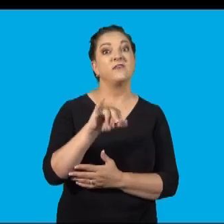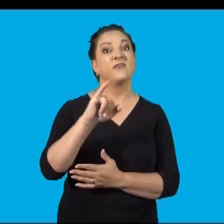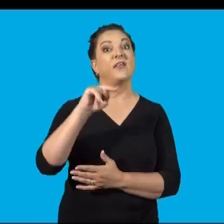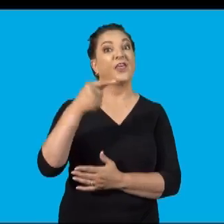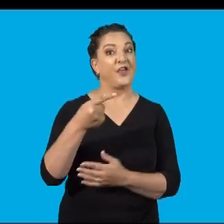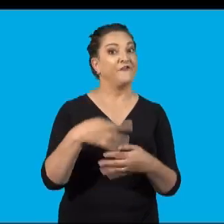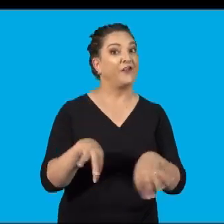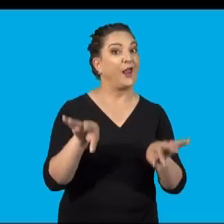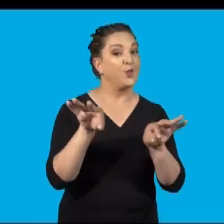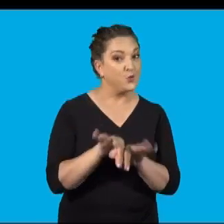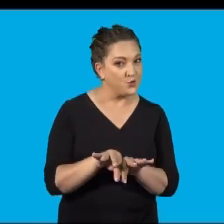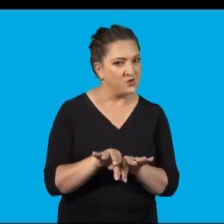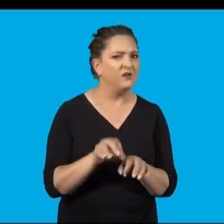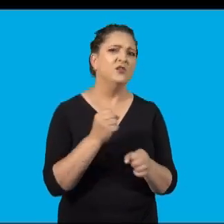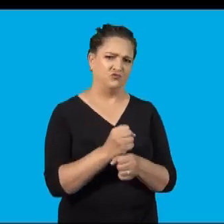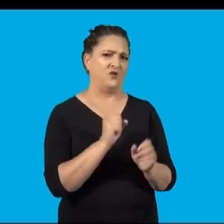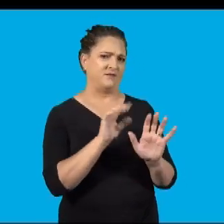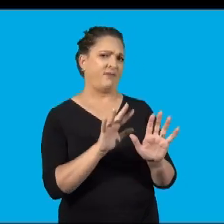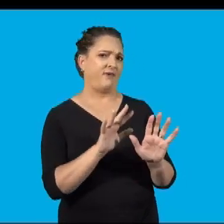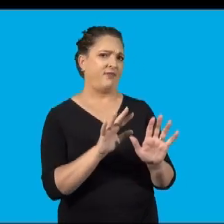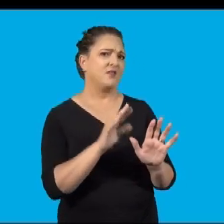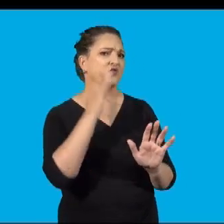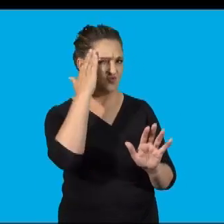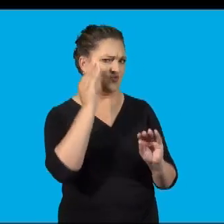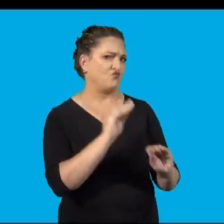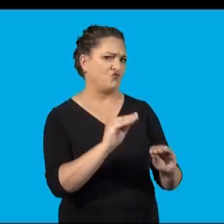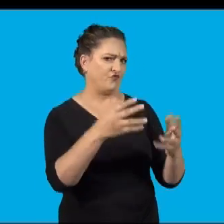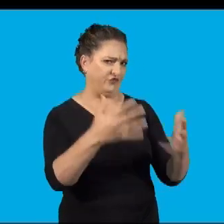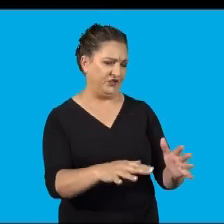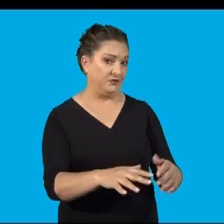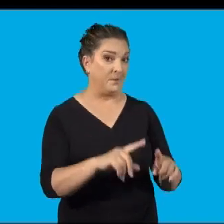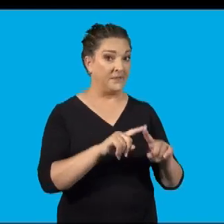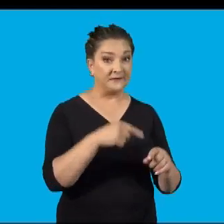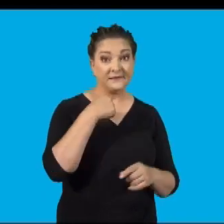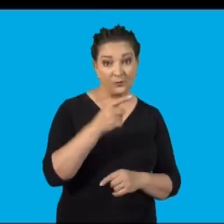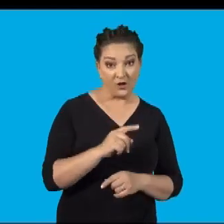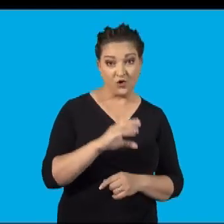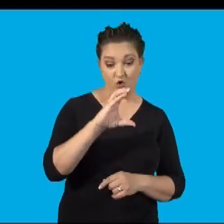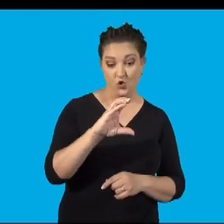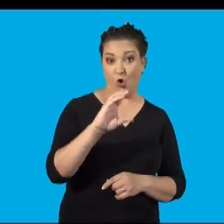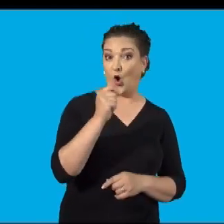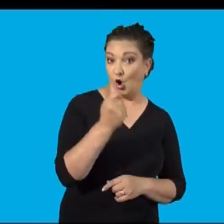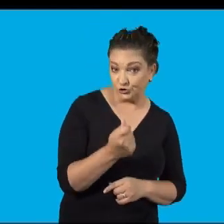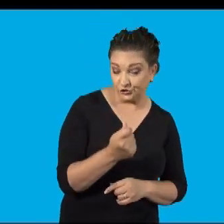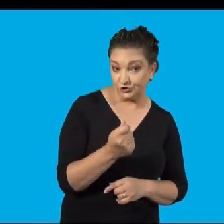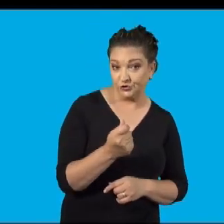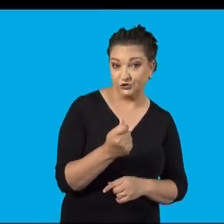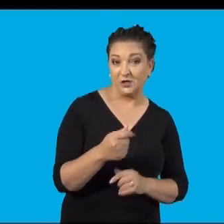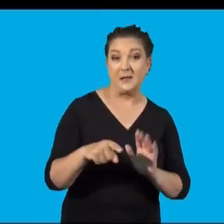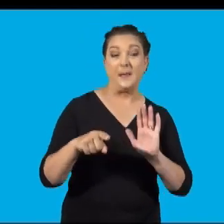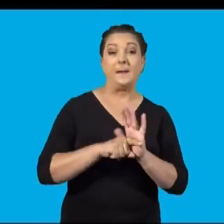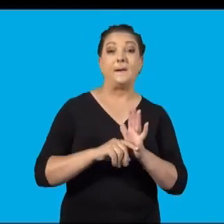Already from grade 10, you were taught this, that if you say cost minus